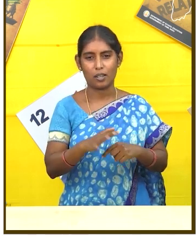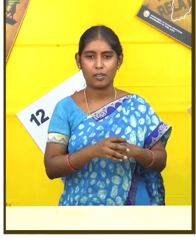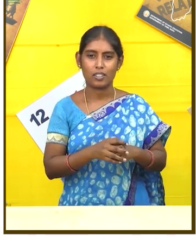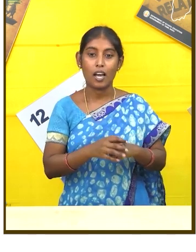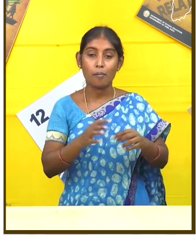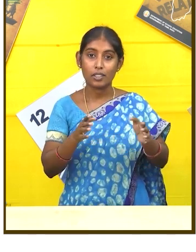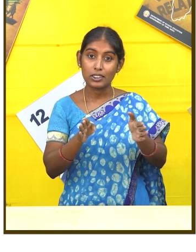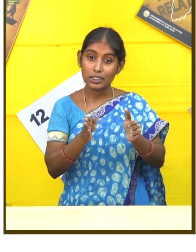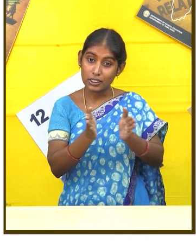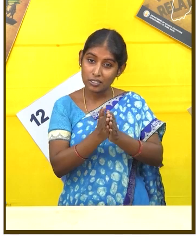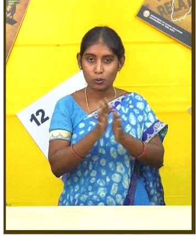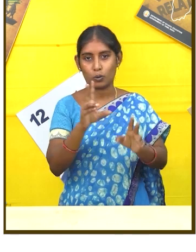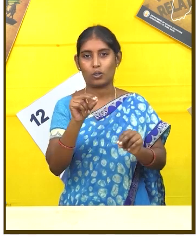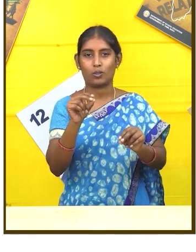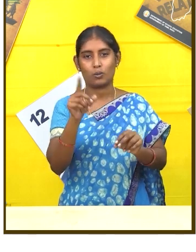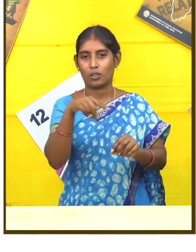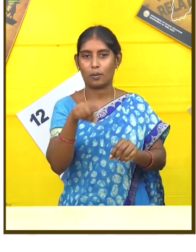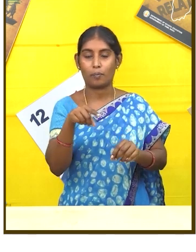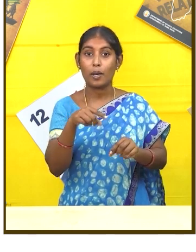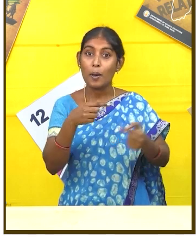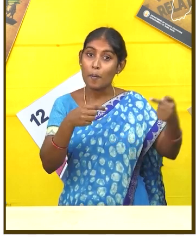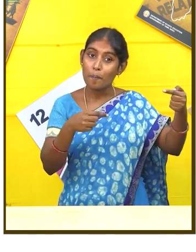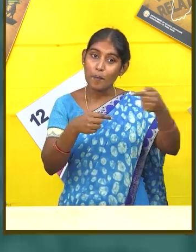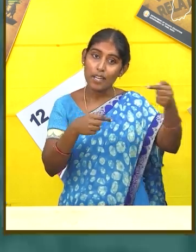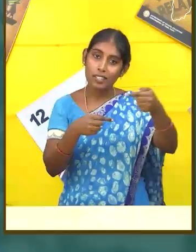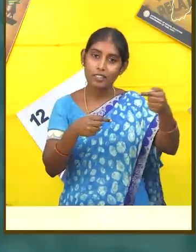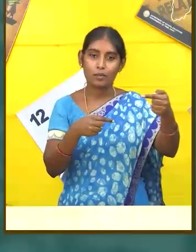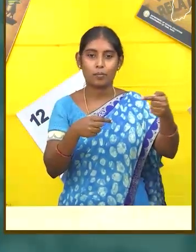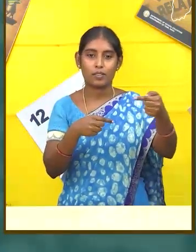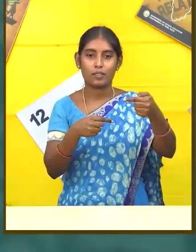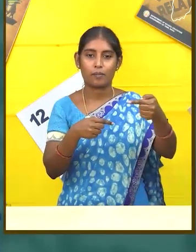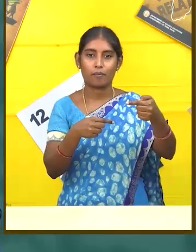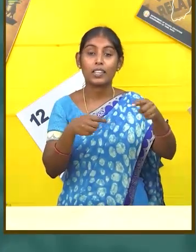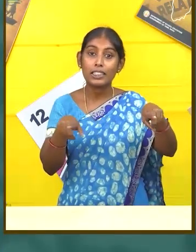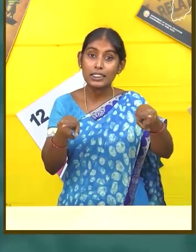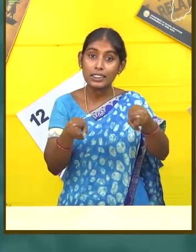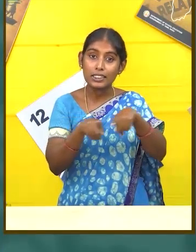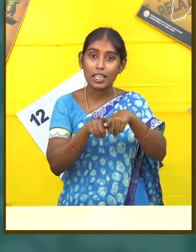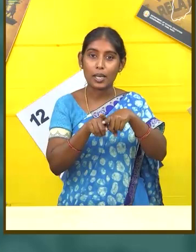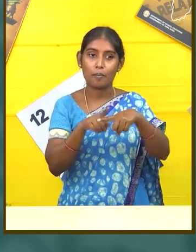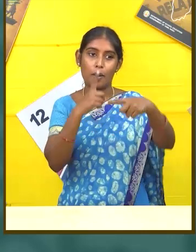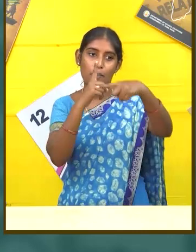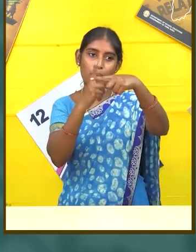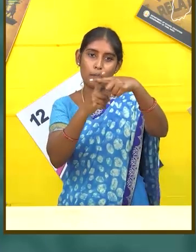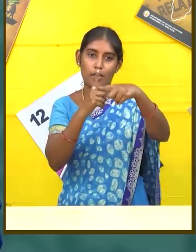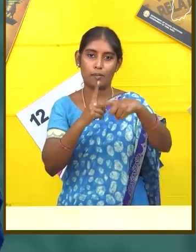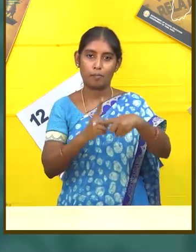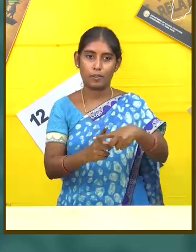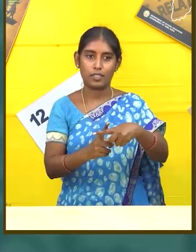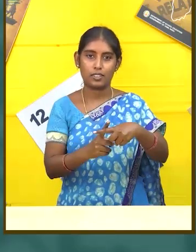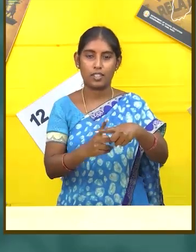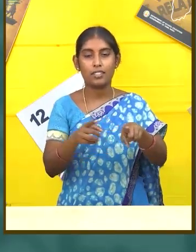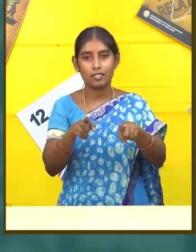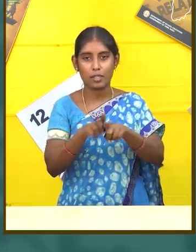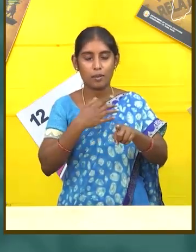case, we have to subtract. In the equation, if both the variable having same sign, you have